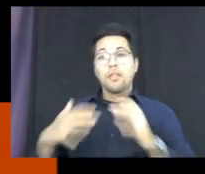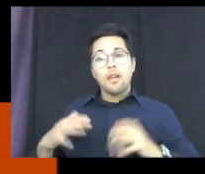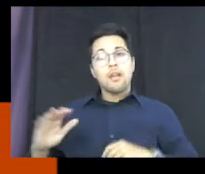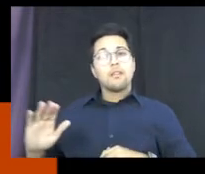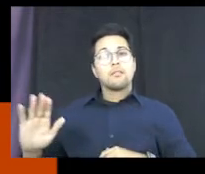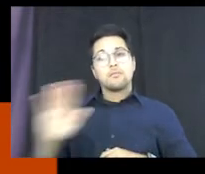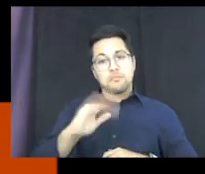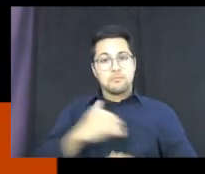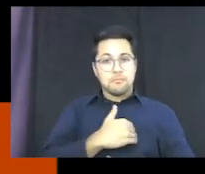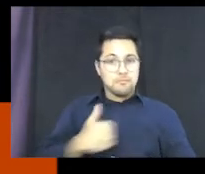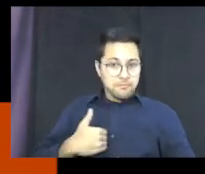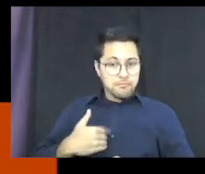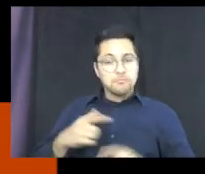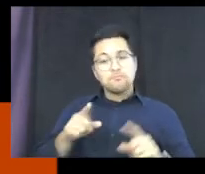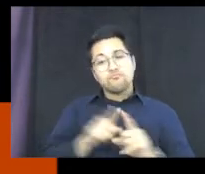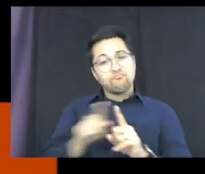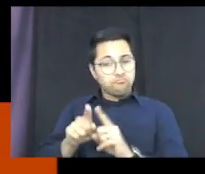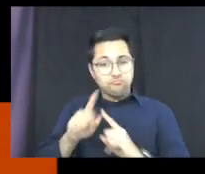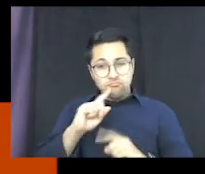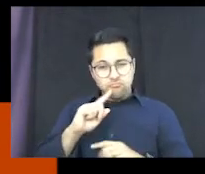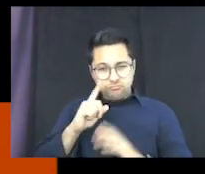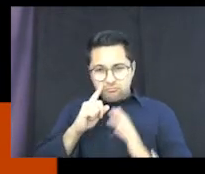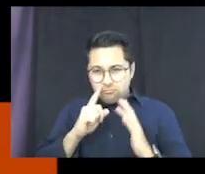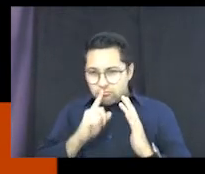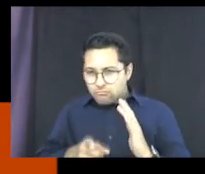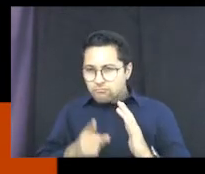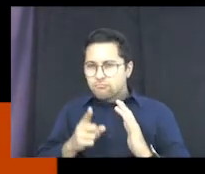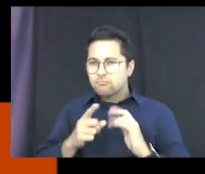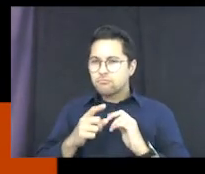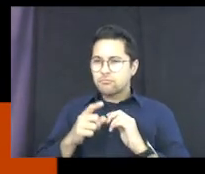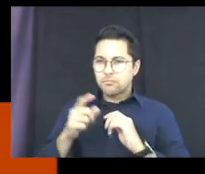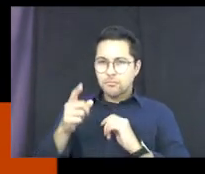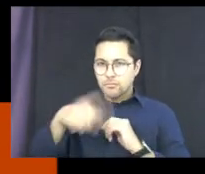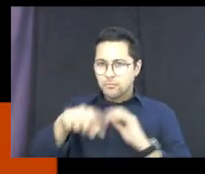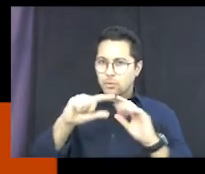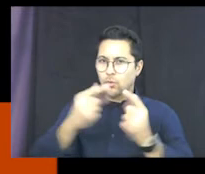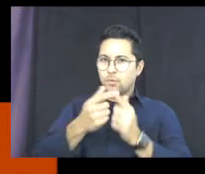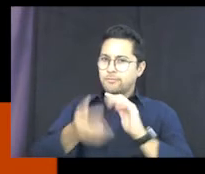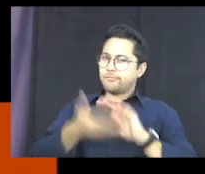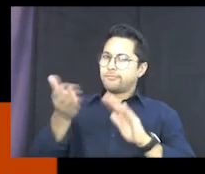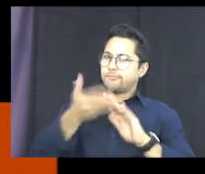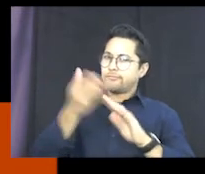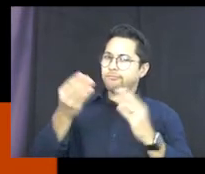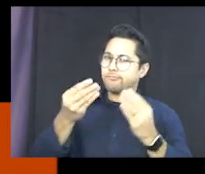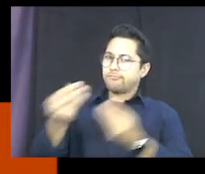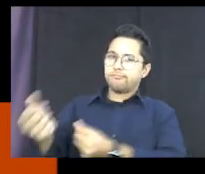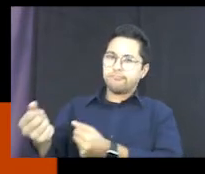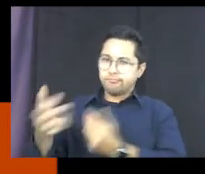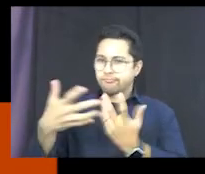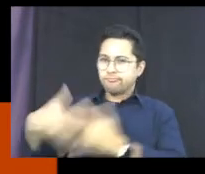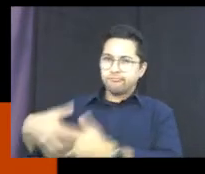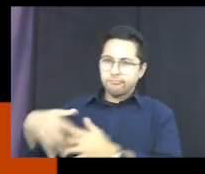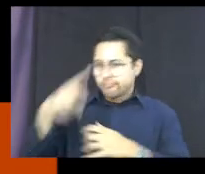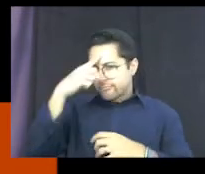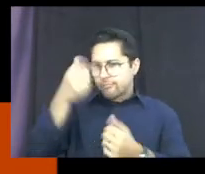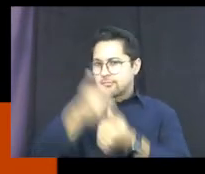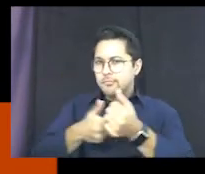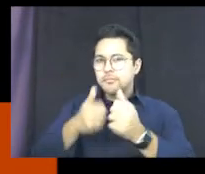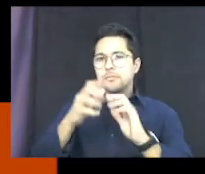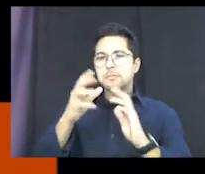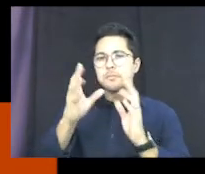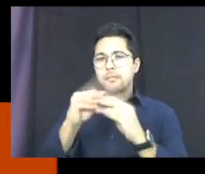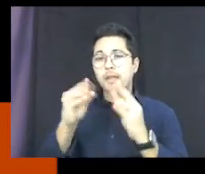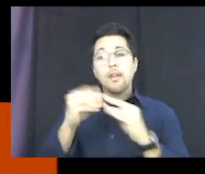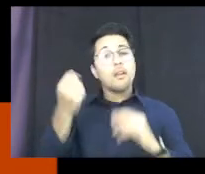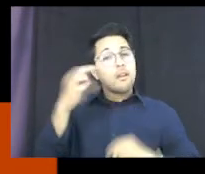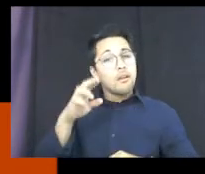members, and make sure that the group is running smoothly during each meeting, or they